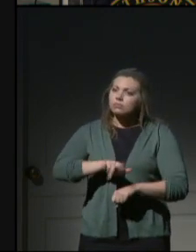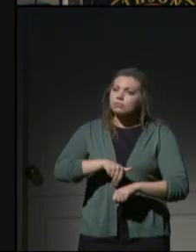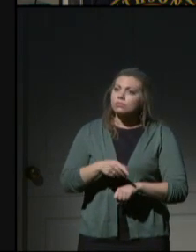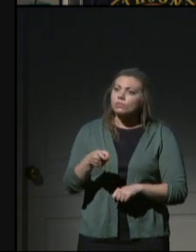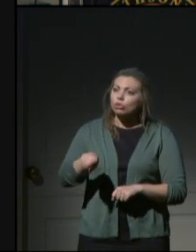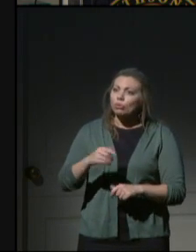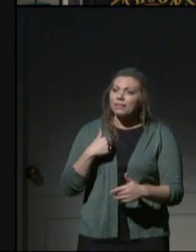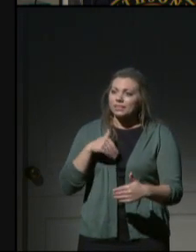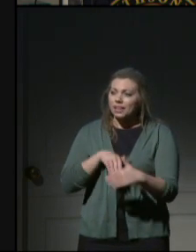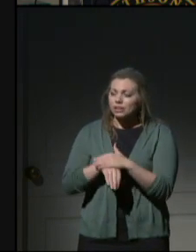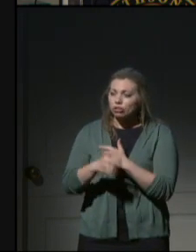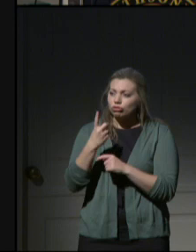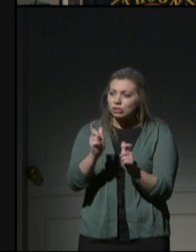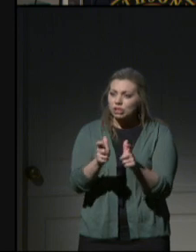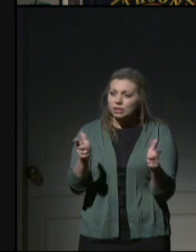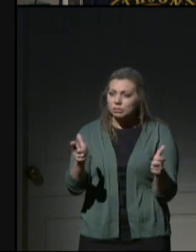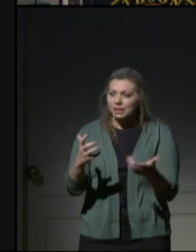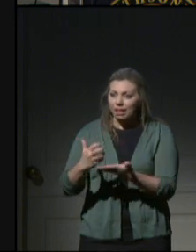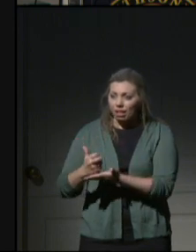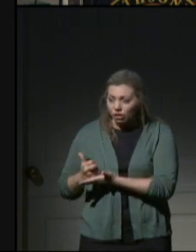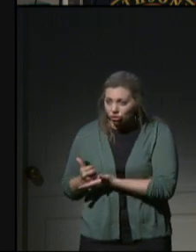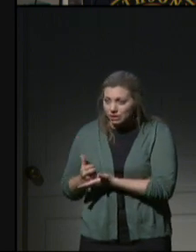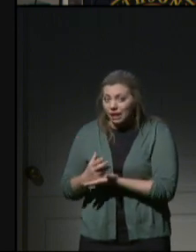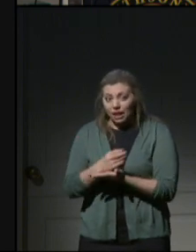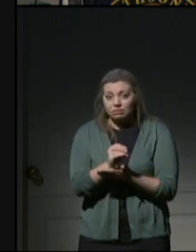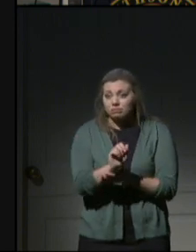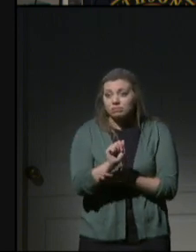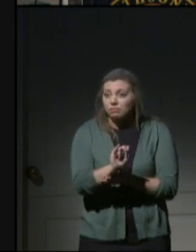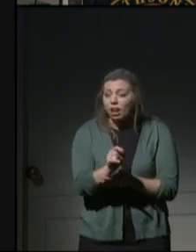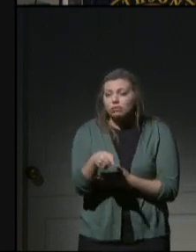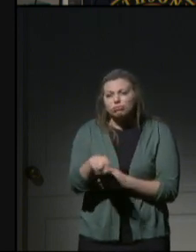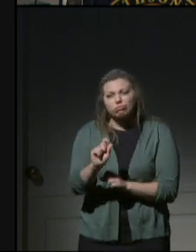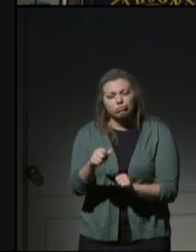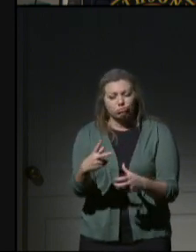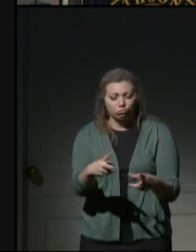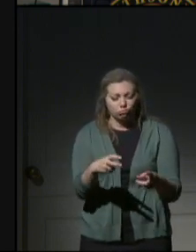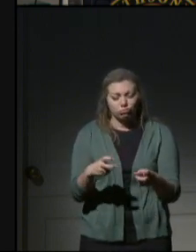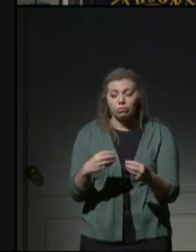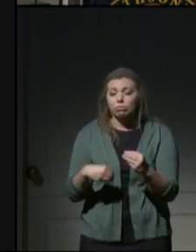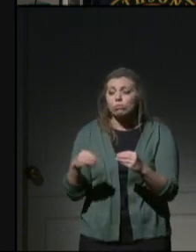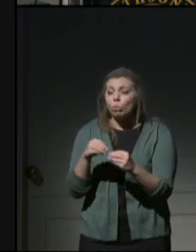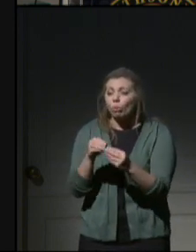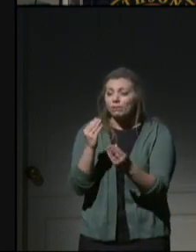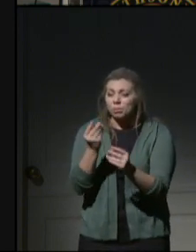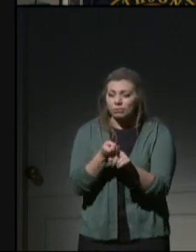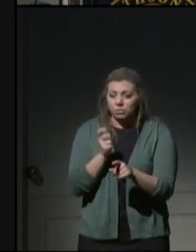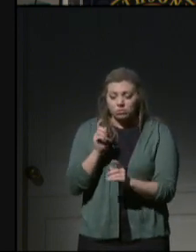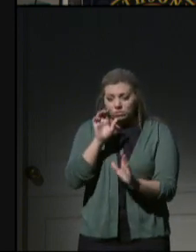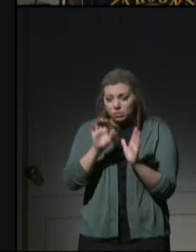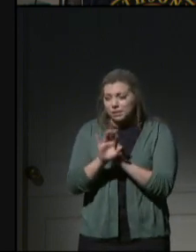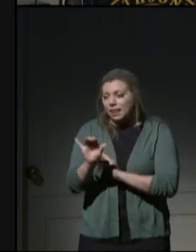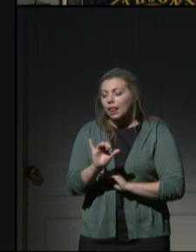you have access to huge collections and AI, you can extract additional information